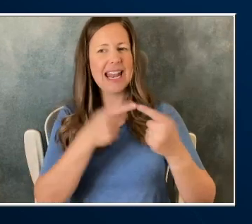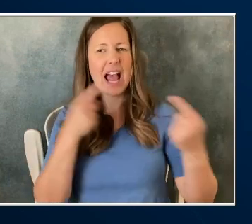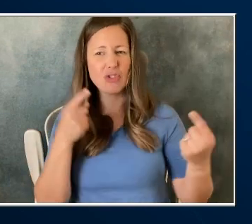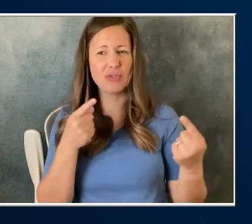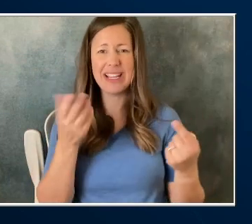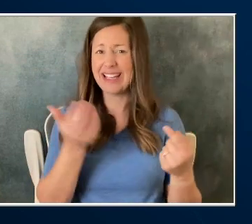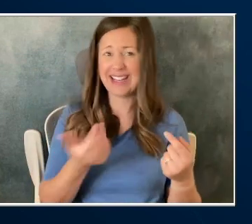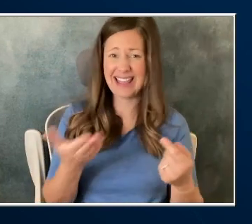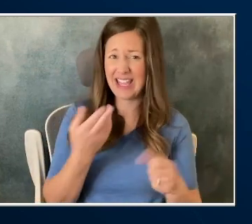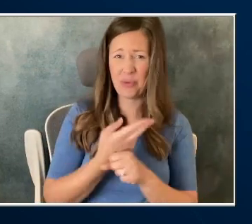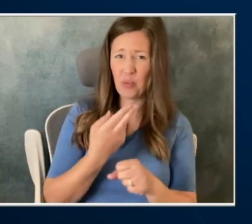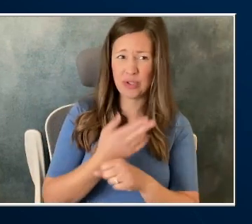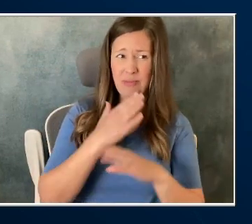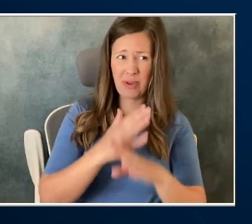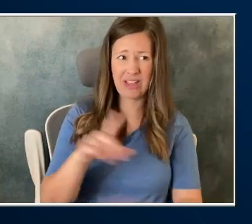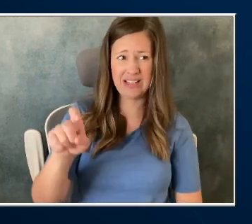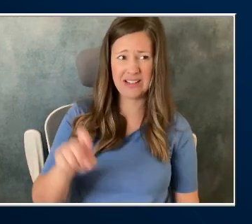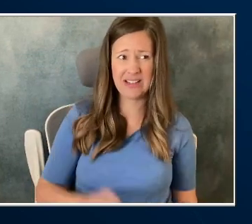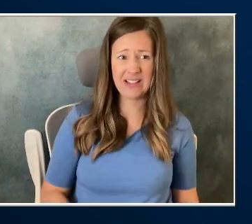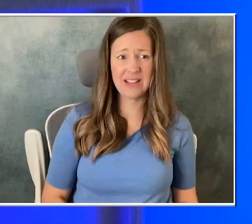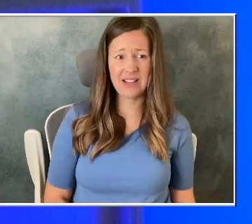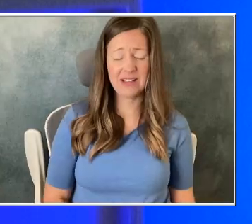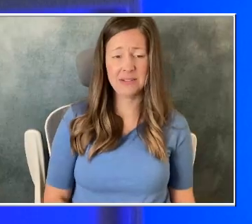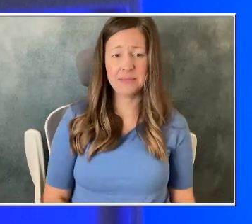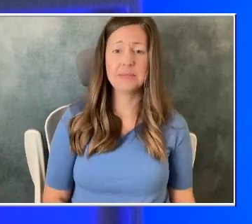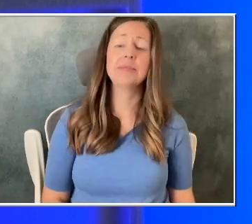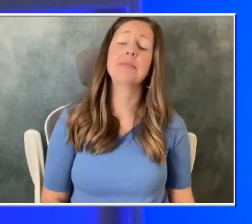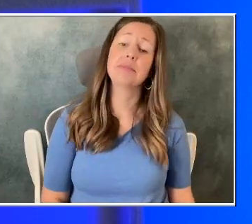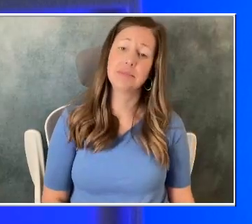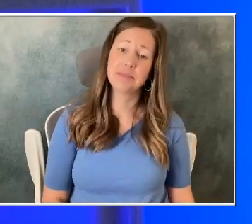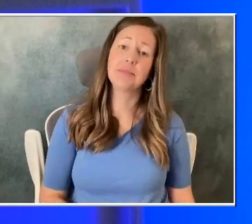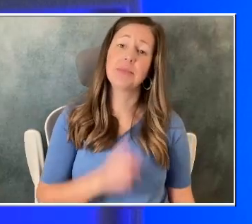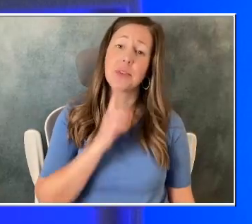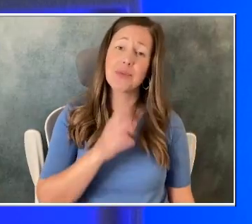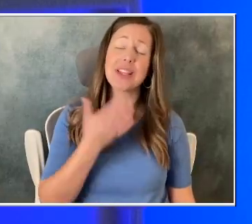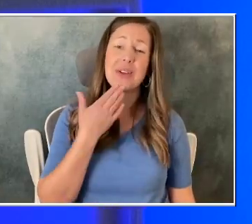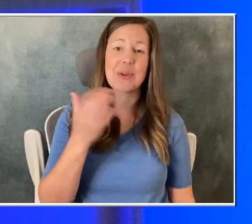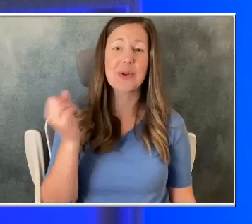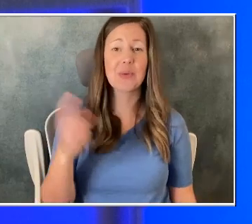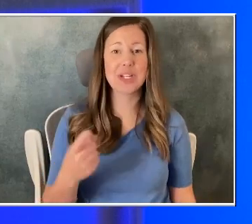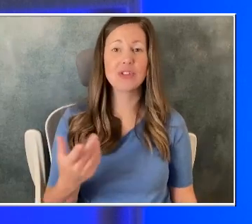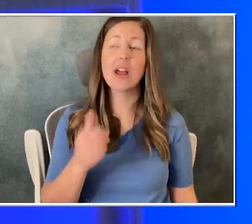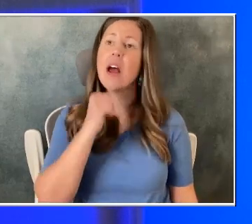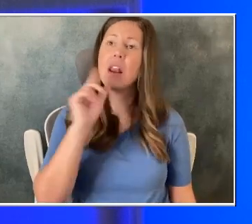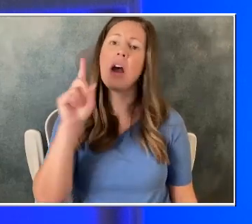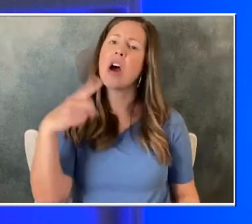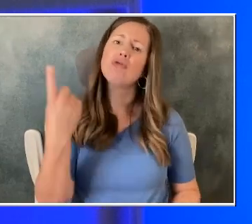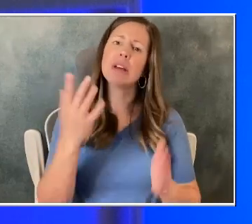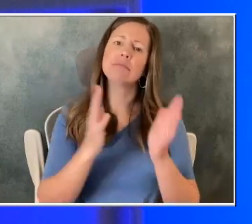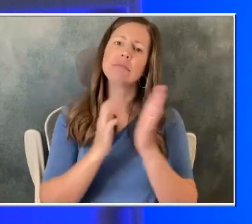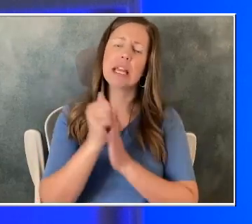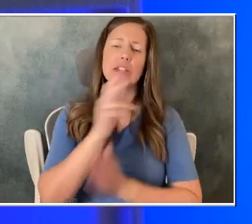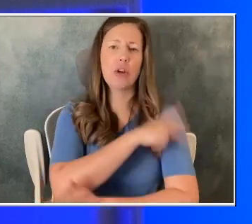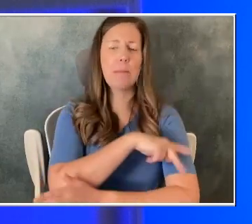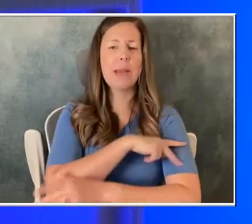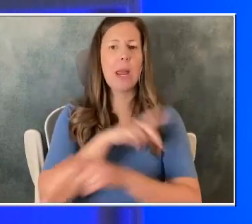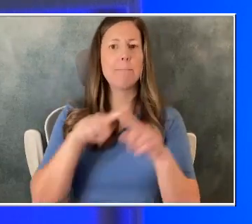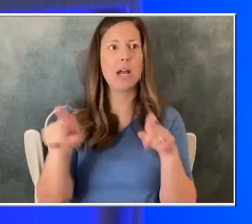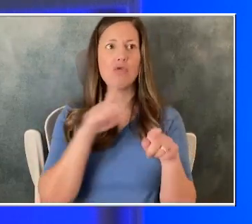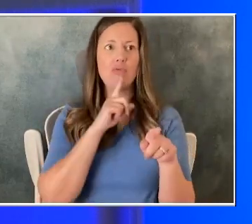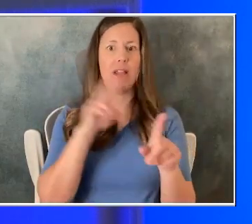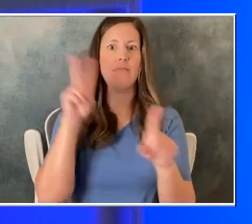your skin? So, that's a really good question, and that applies not just to our cancer patients, but to everyone in